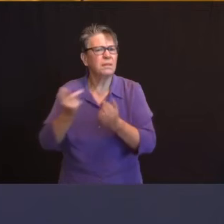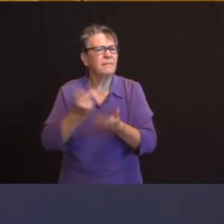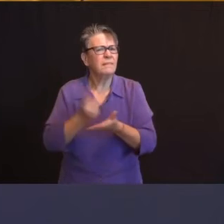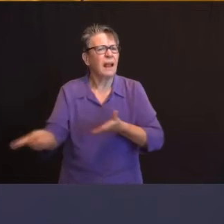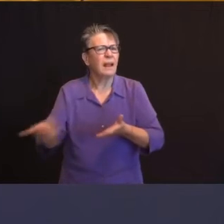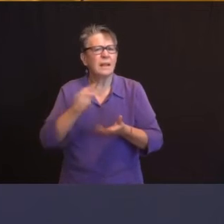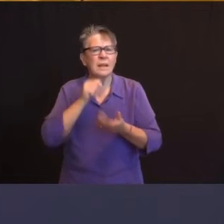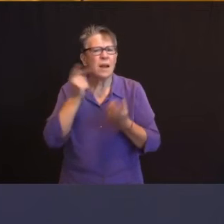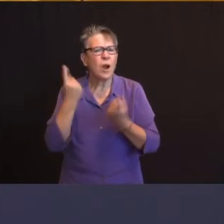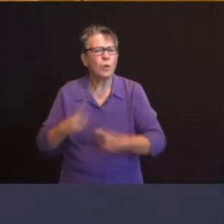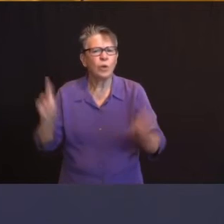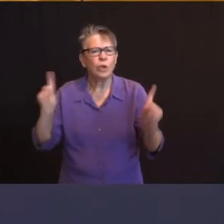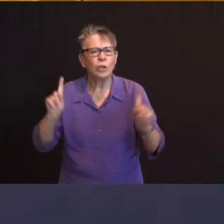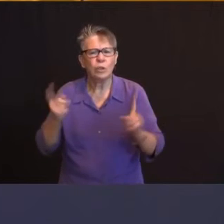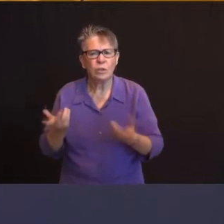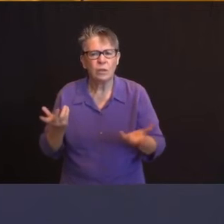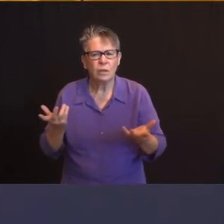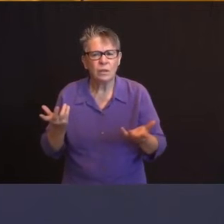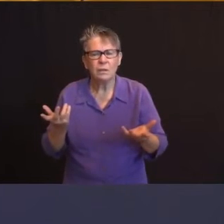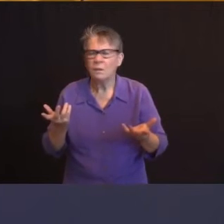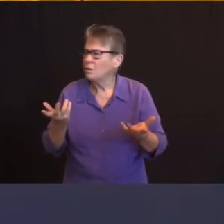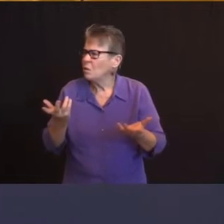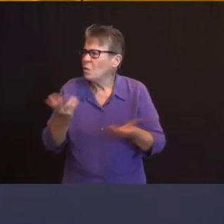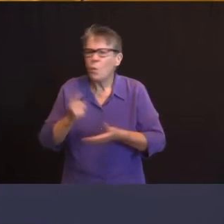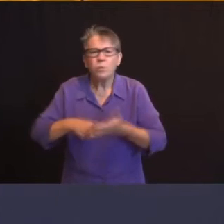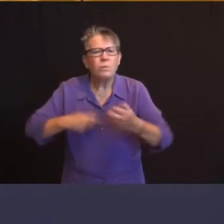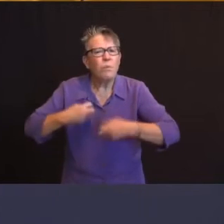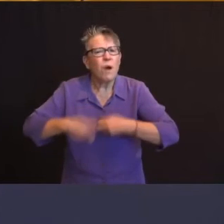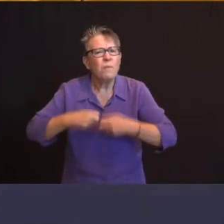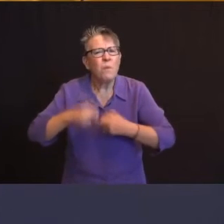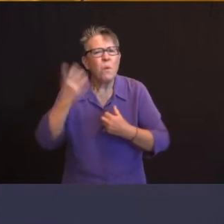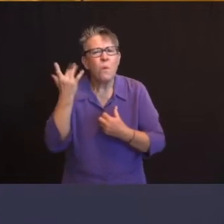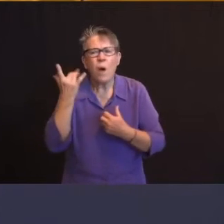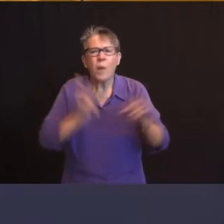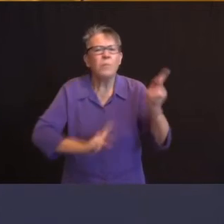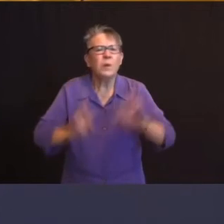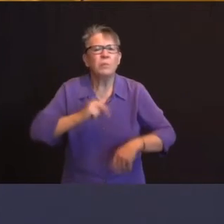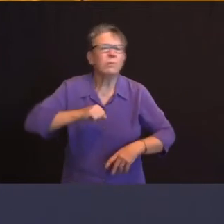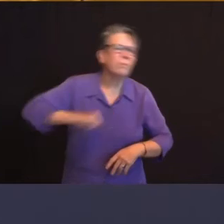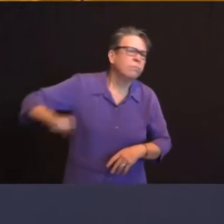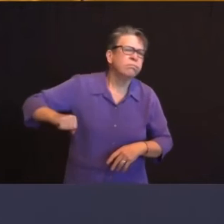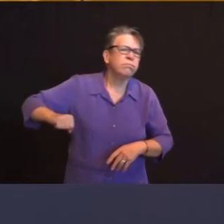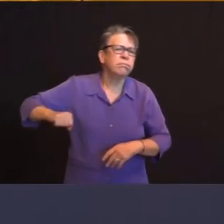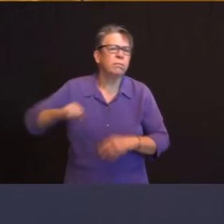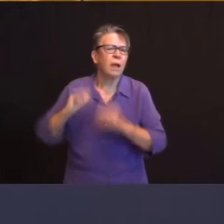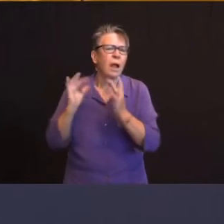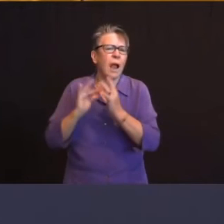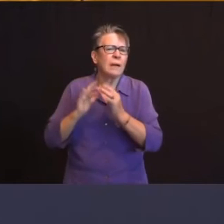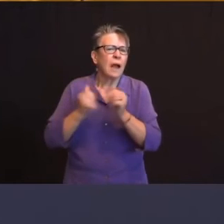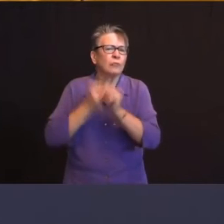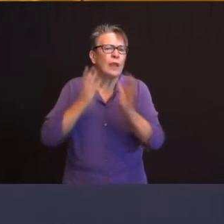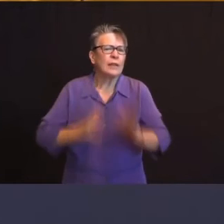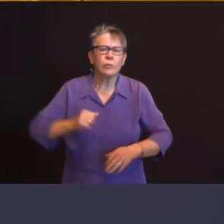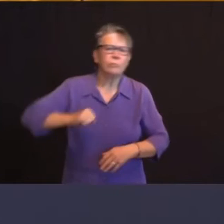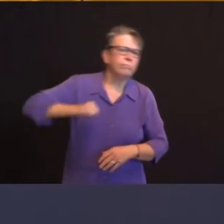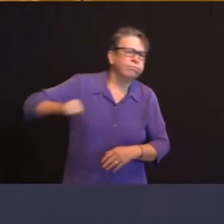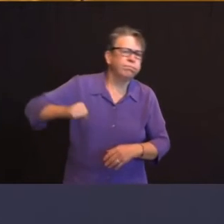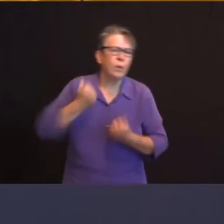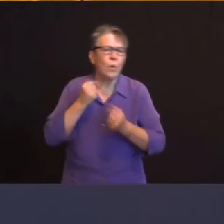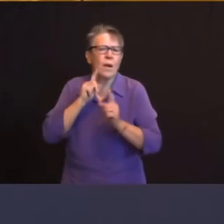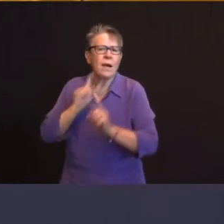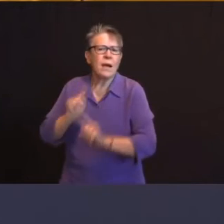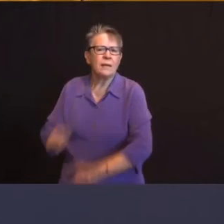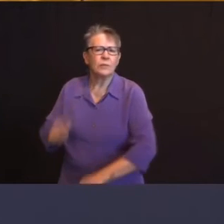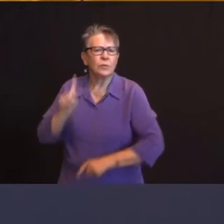perhaps, you know, can you rephrase the message that you want to get out to New Jersey residents on this? I mean, 3 out of 4